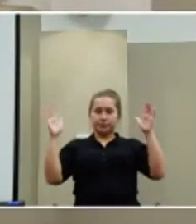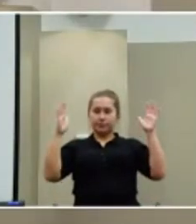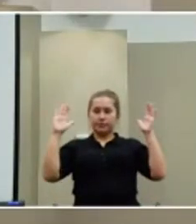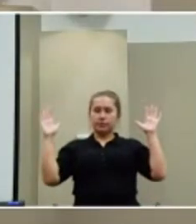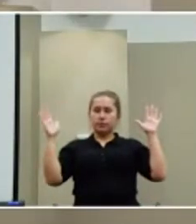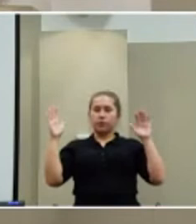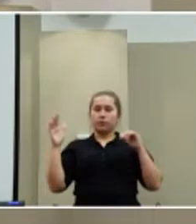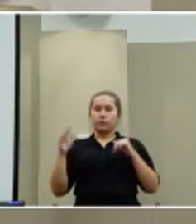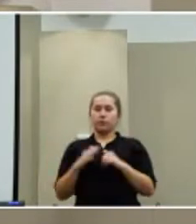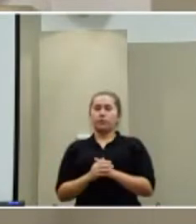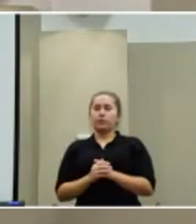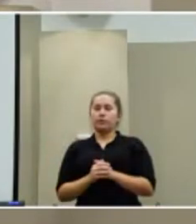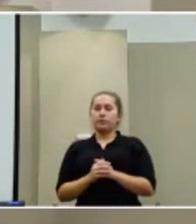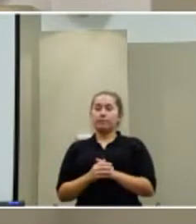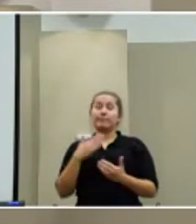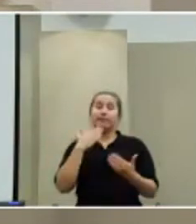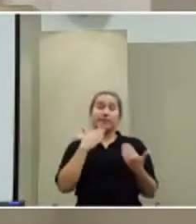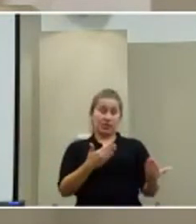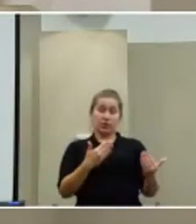Thank you.